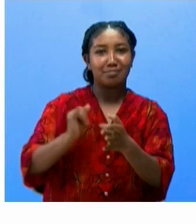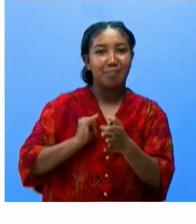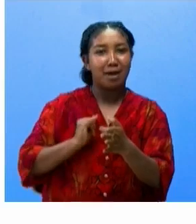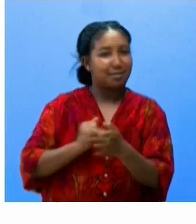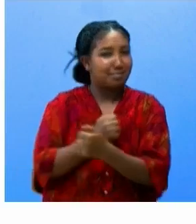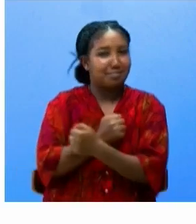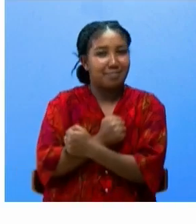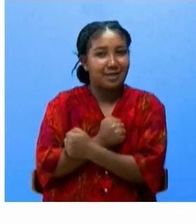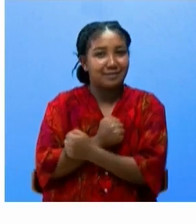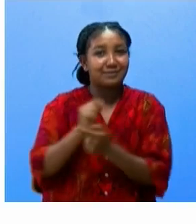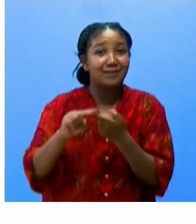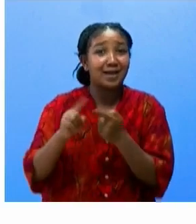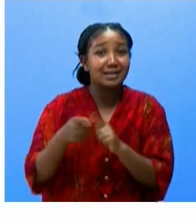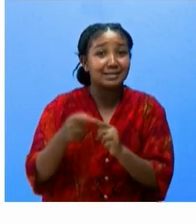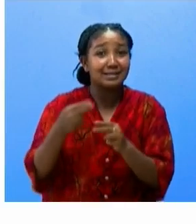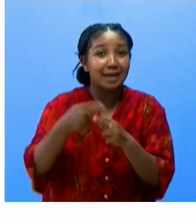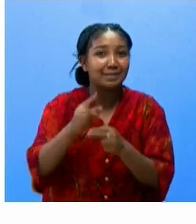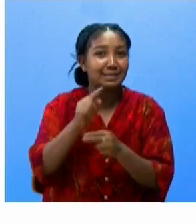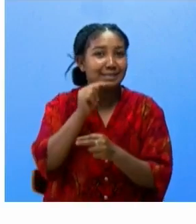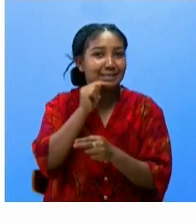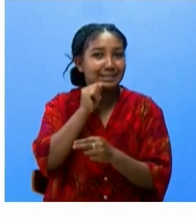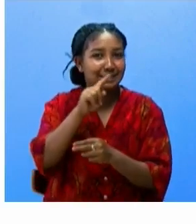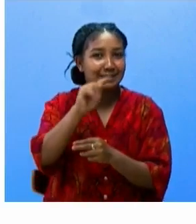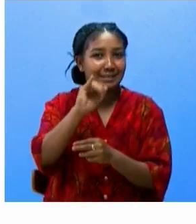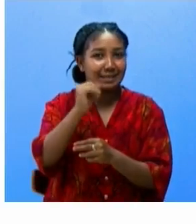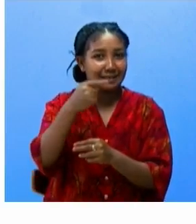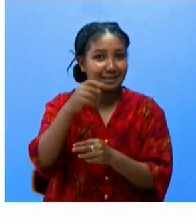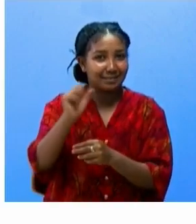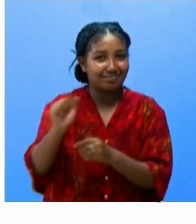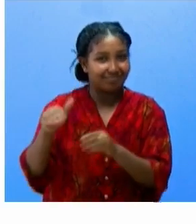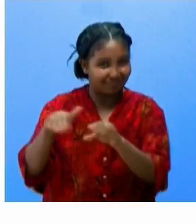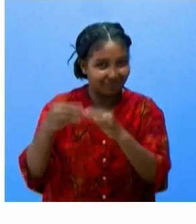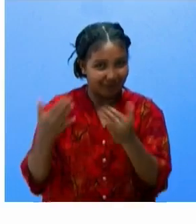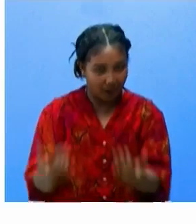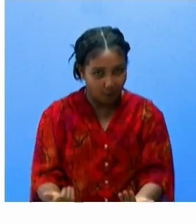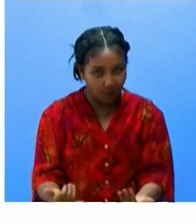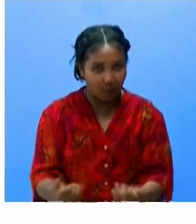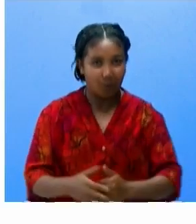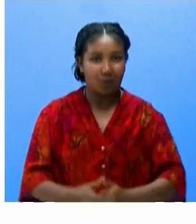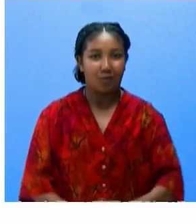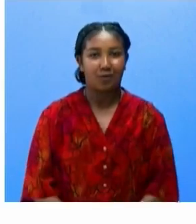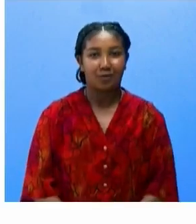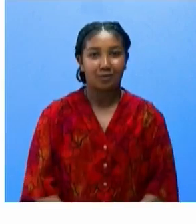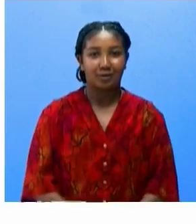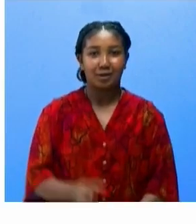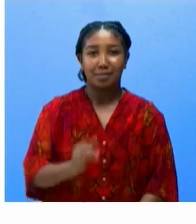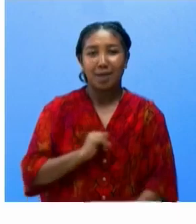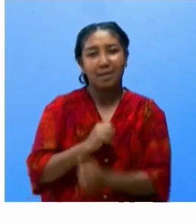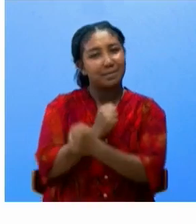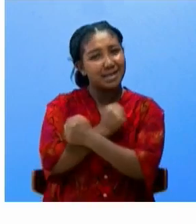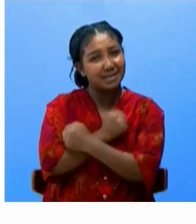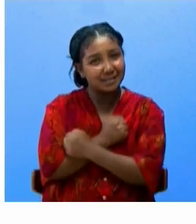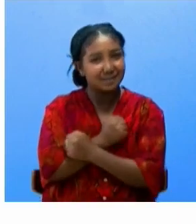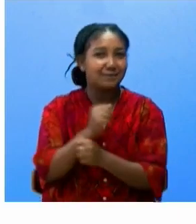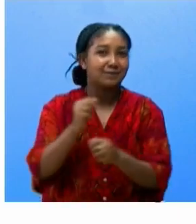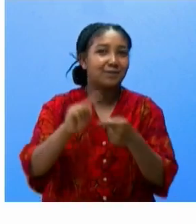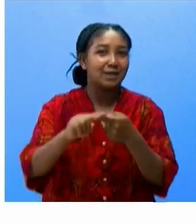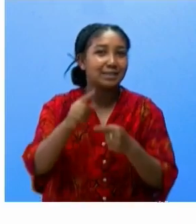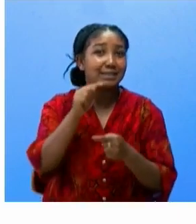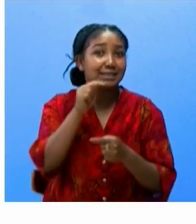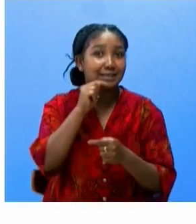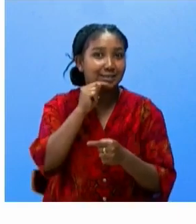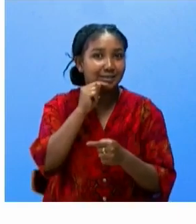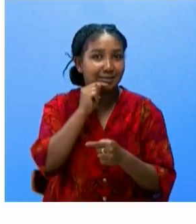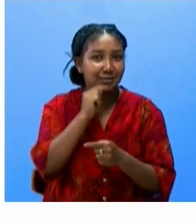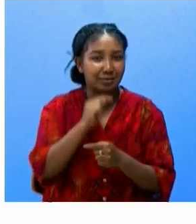friend, her name is Tigst. Let me introduce you to her, okay? My best friend, Tigst, is